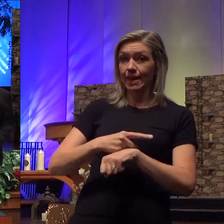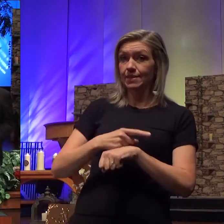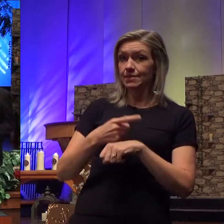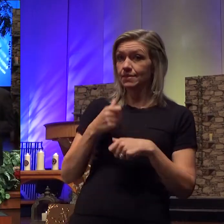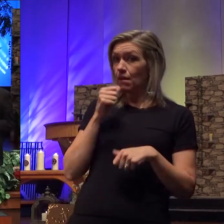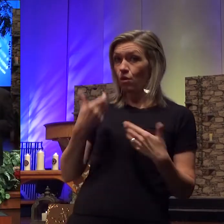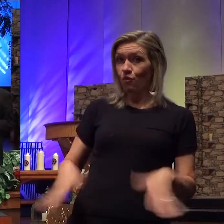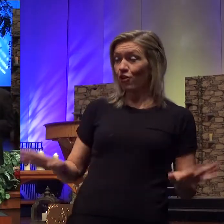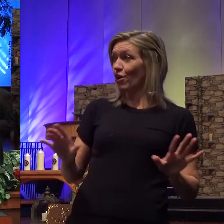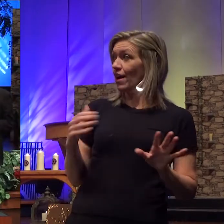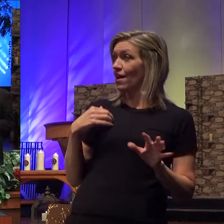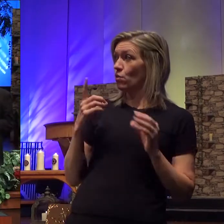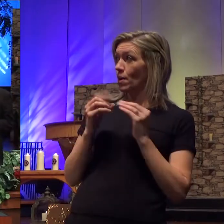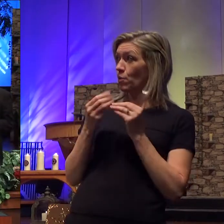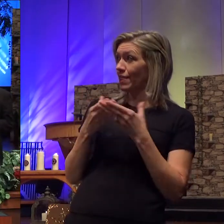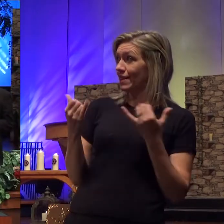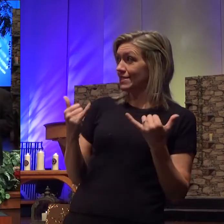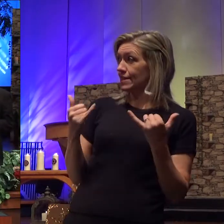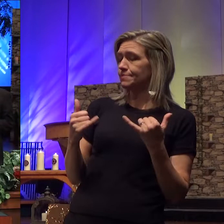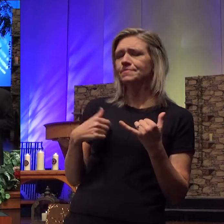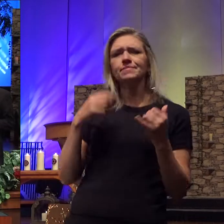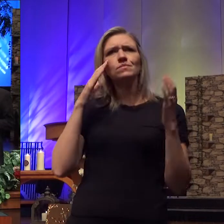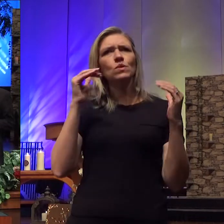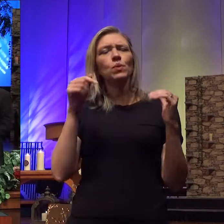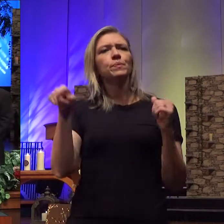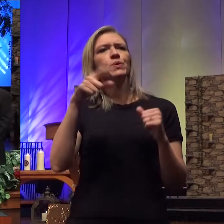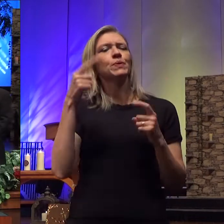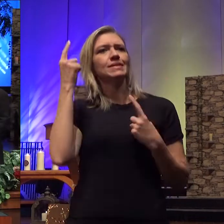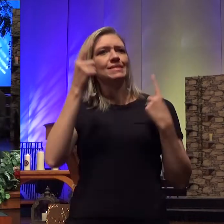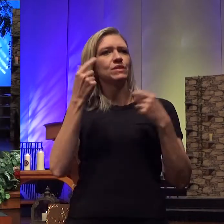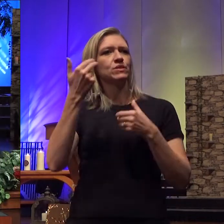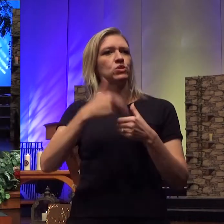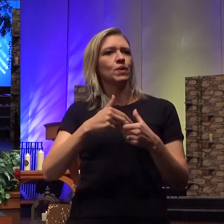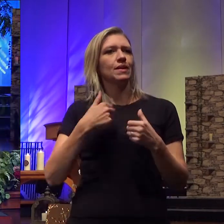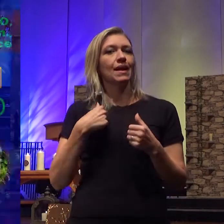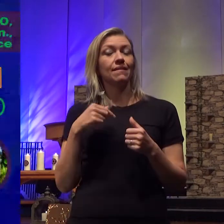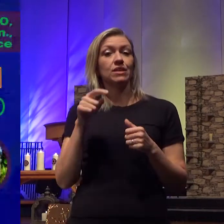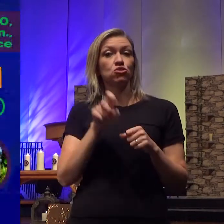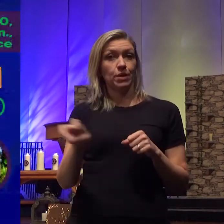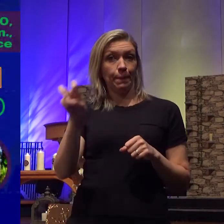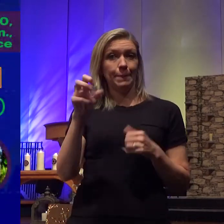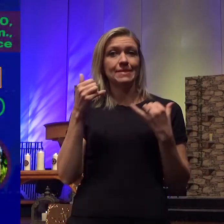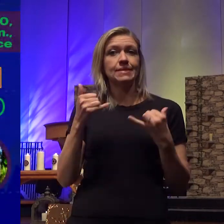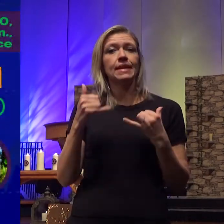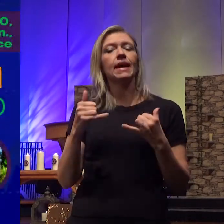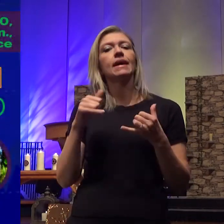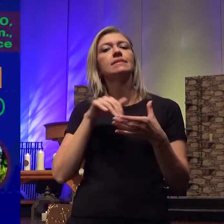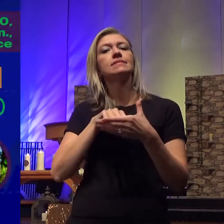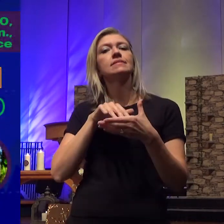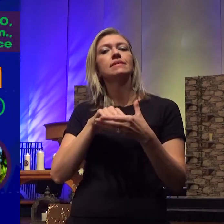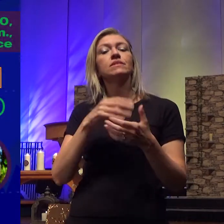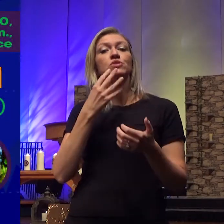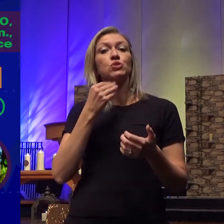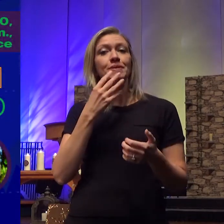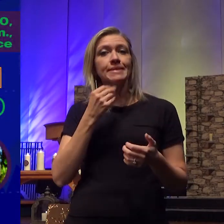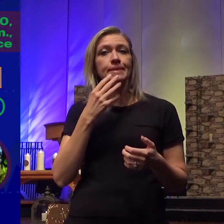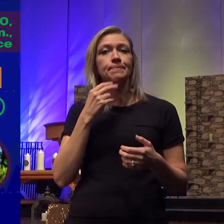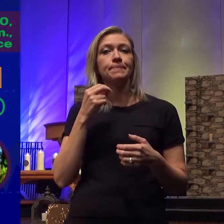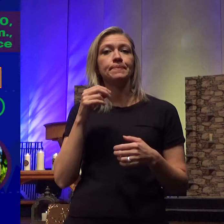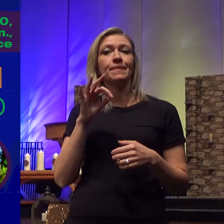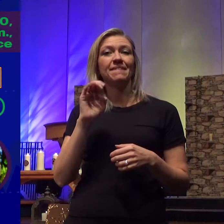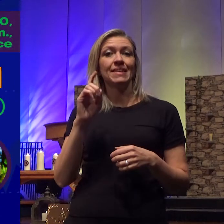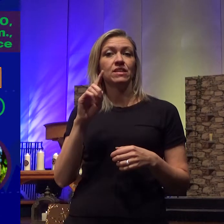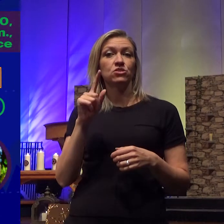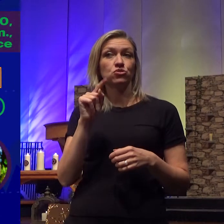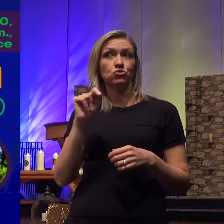got something else coming up today. Yes. I hope that you'll all consider joining me. We have another field trip today. Today's a Judaism field trip, and I'll